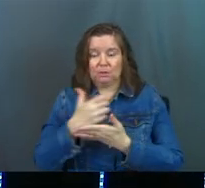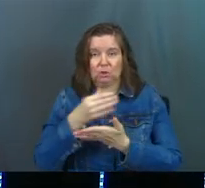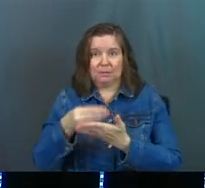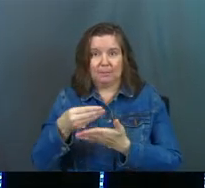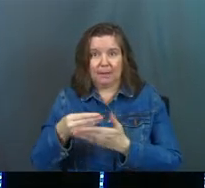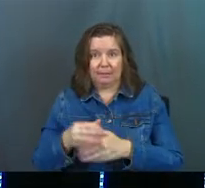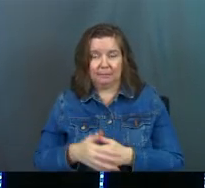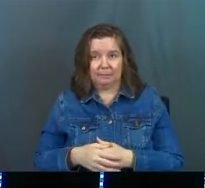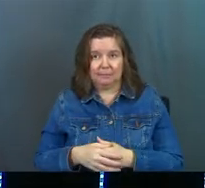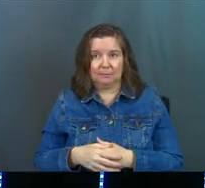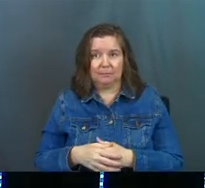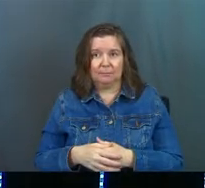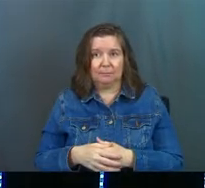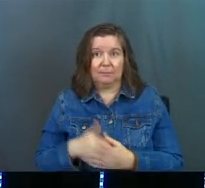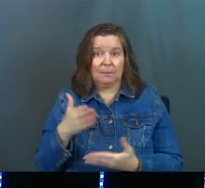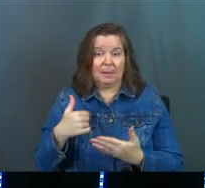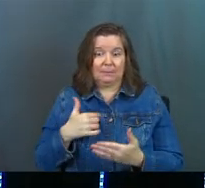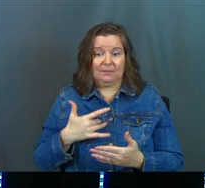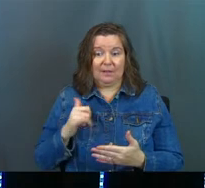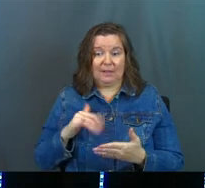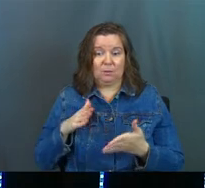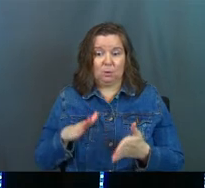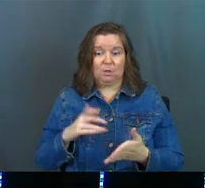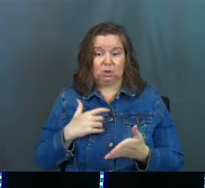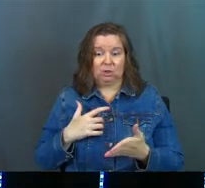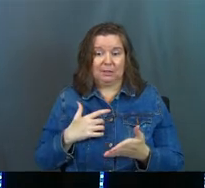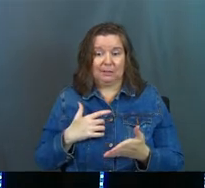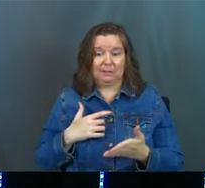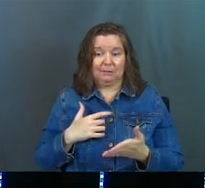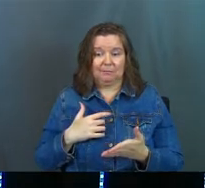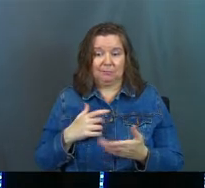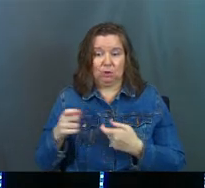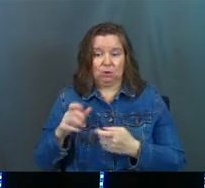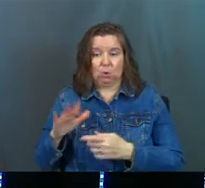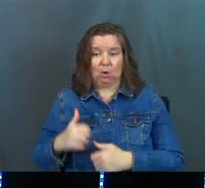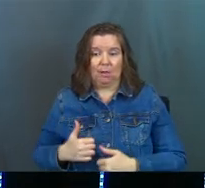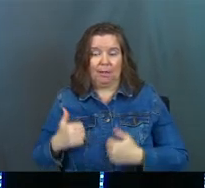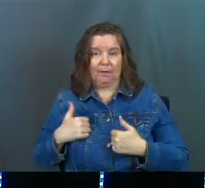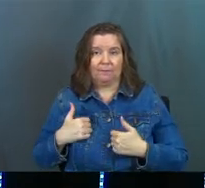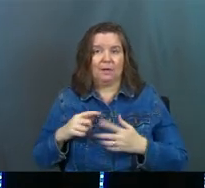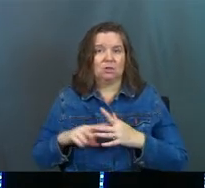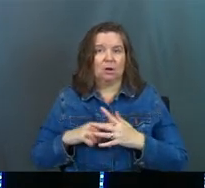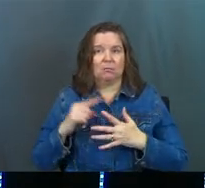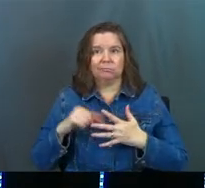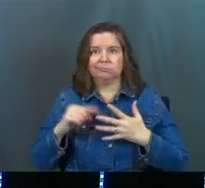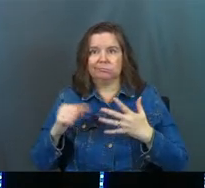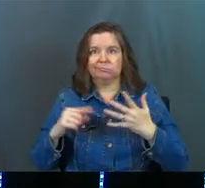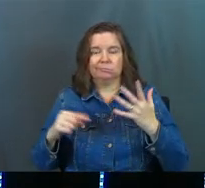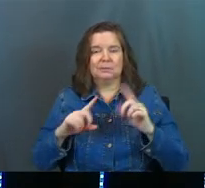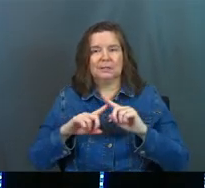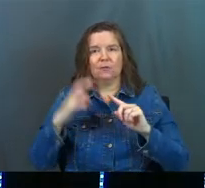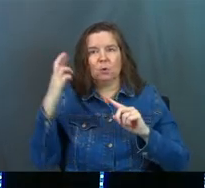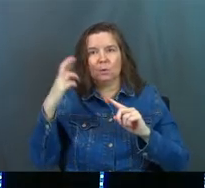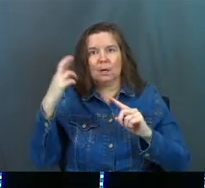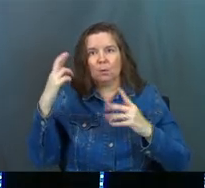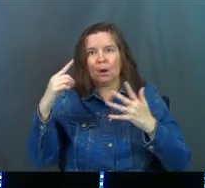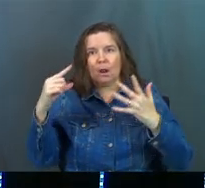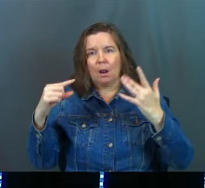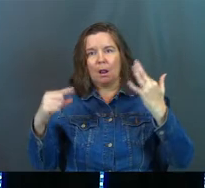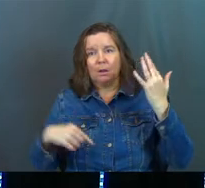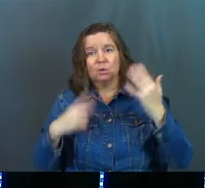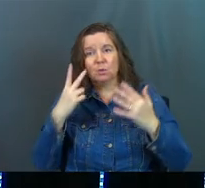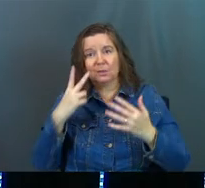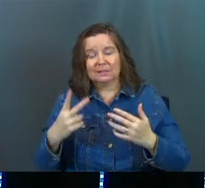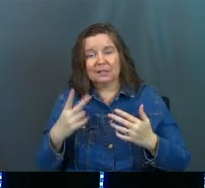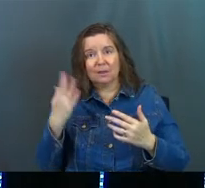and make some money. Maybe she felt like that was a way that she could control her life. You can start to enter into a lot of these things, and you can start to